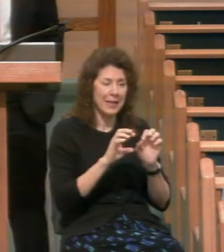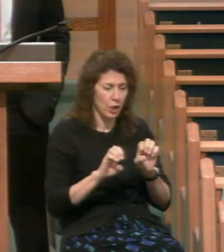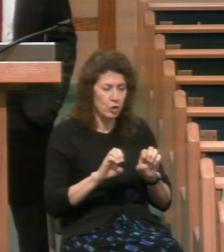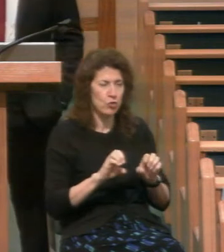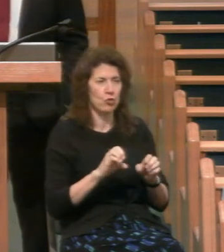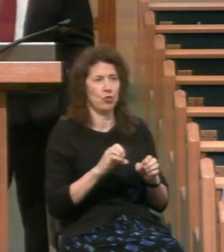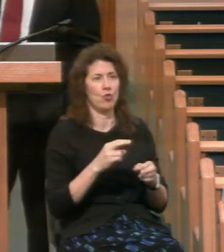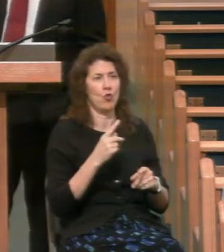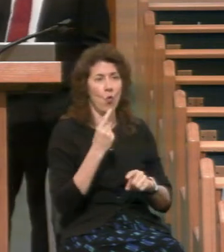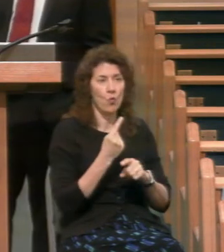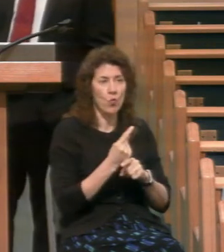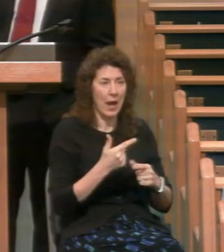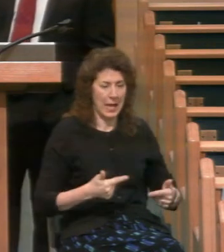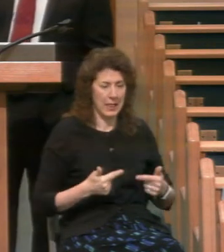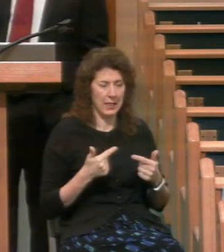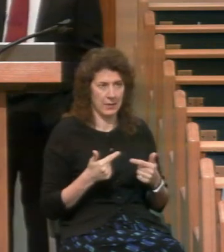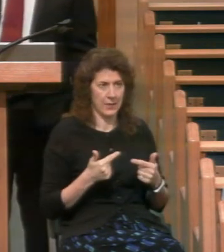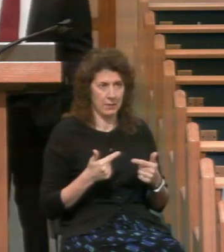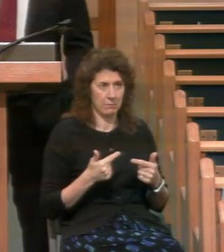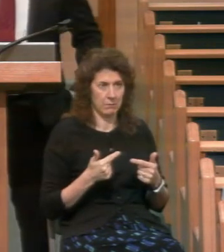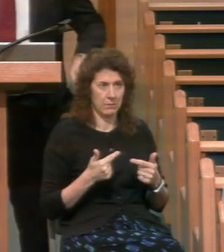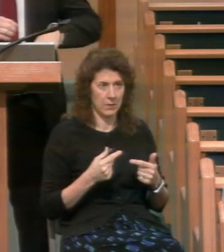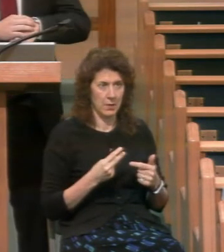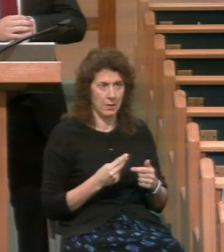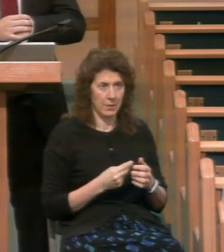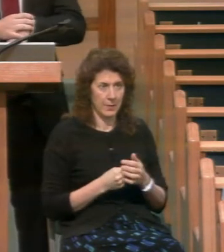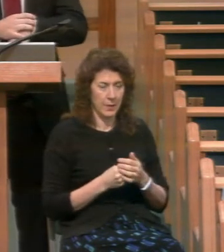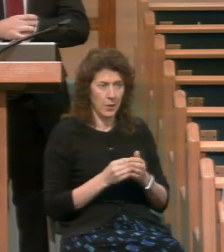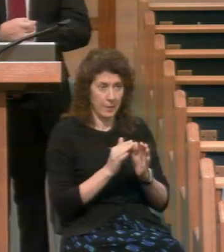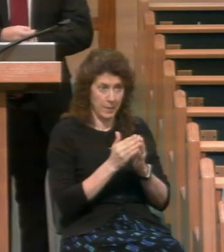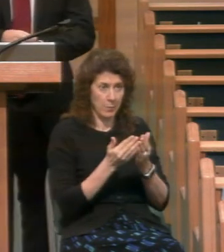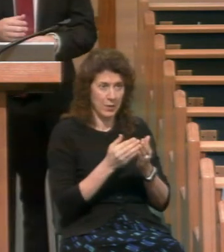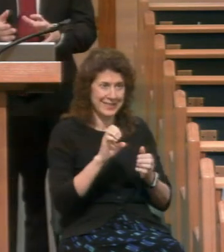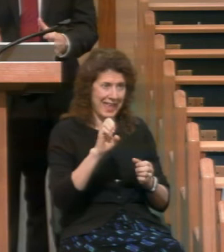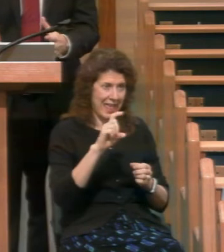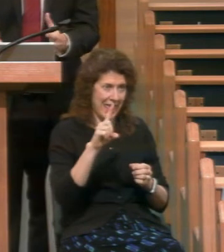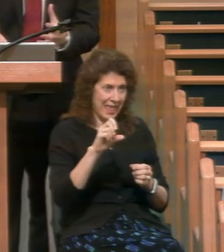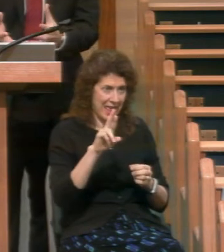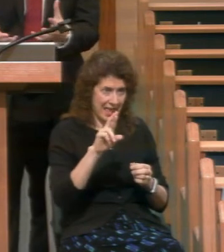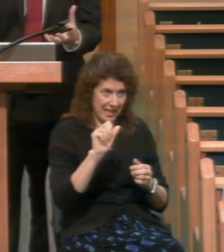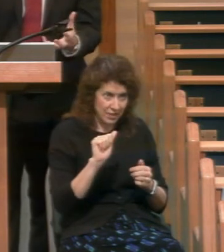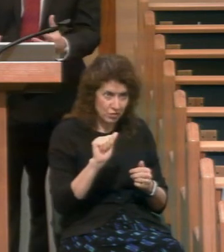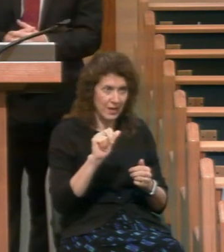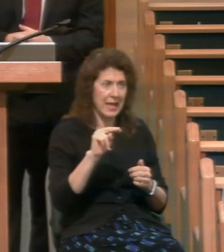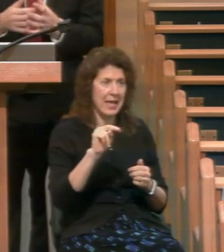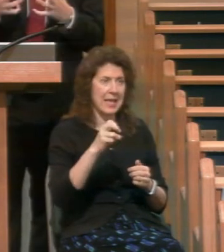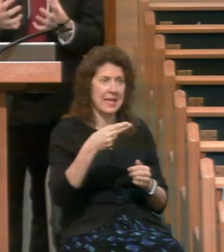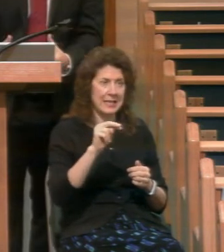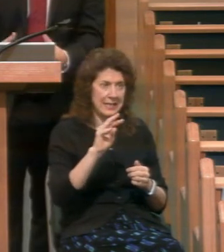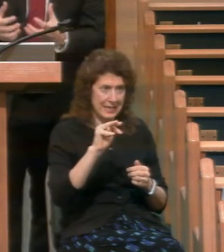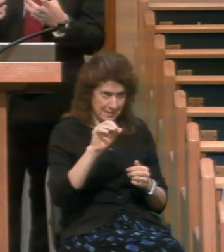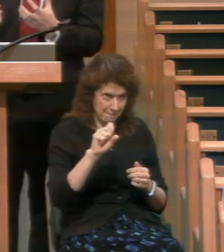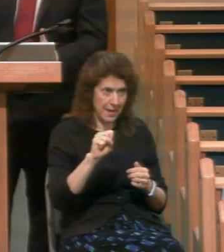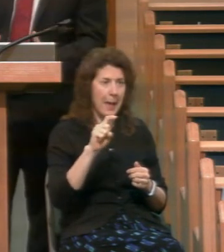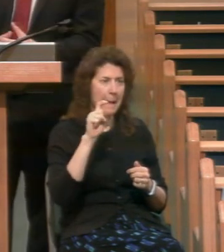see that when we get into talking about Ezra and Nehemiah in just a moment. We'll see why it's important that they understand this construct. They